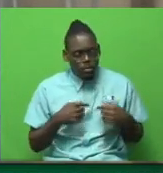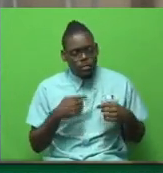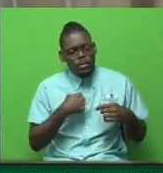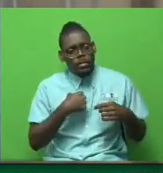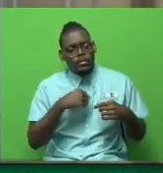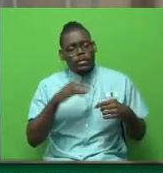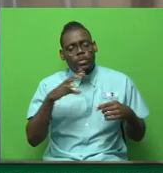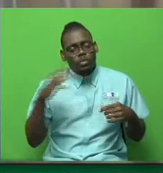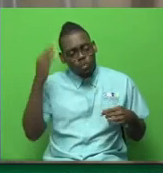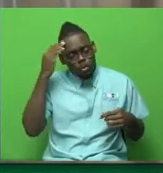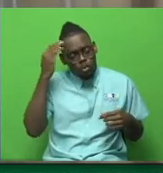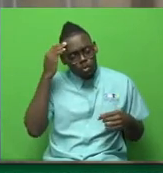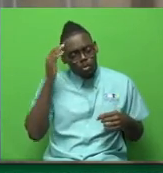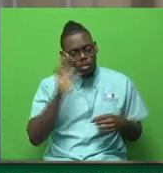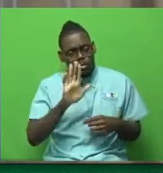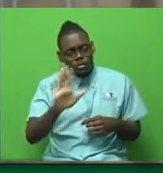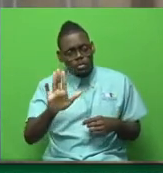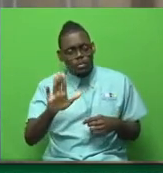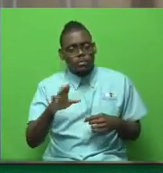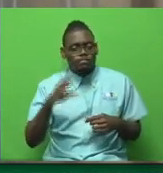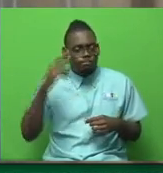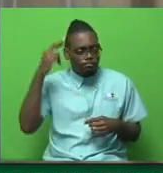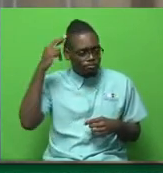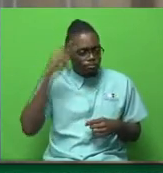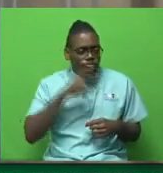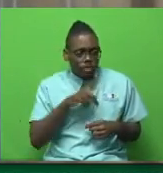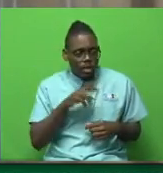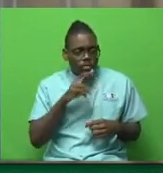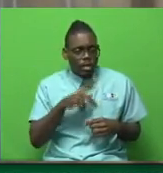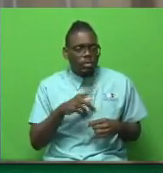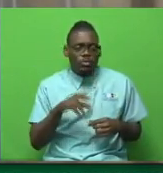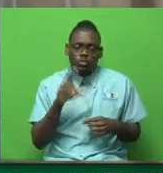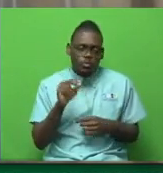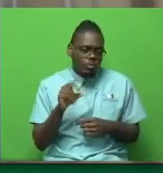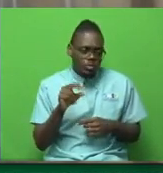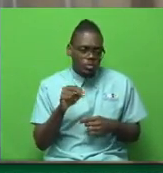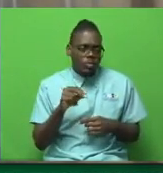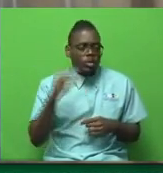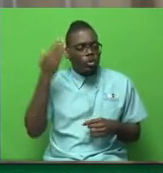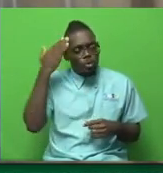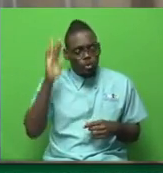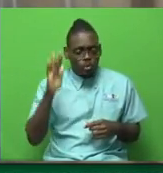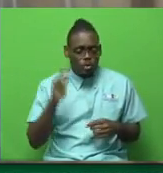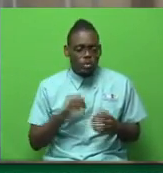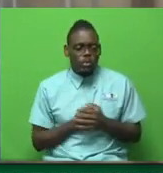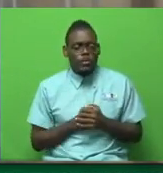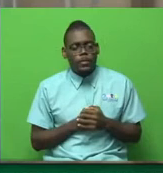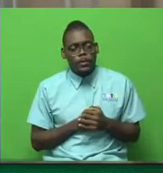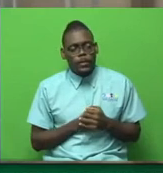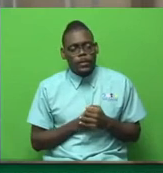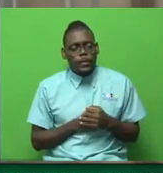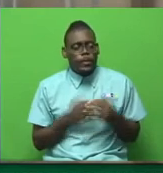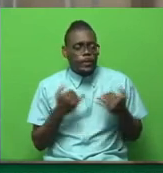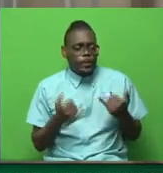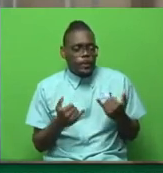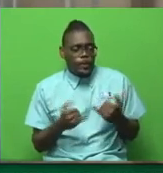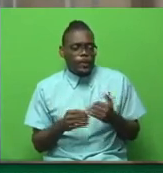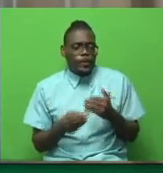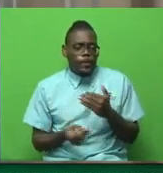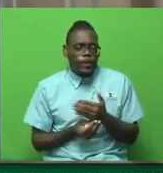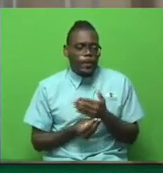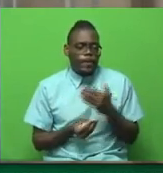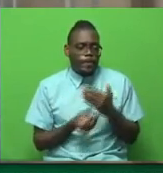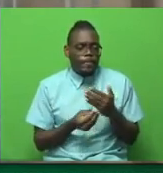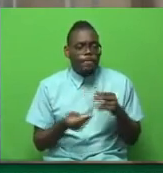there are thousands of parents were experienced in this trauma and now to put increased fuel prices on